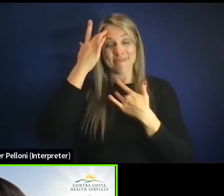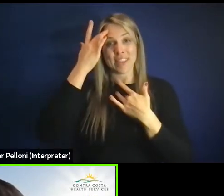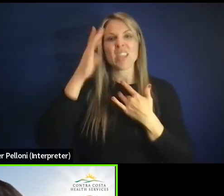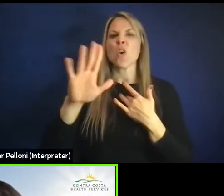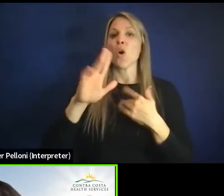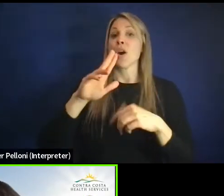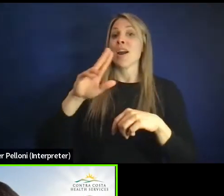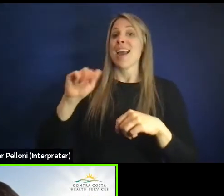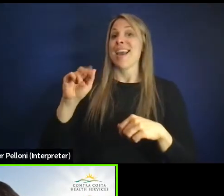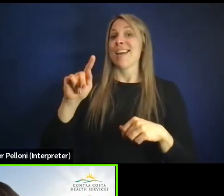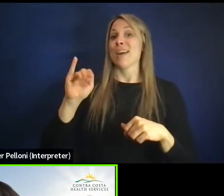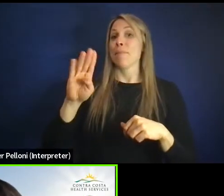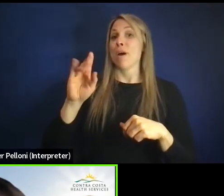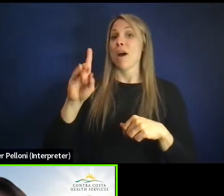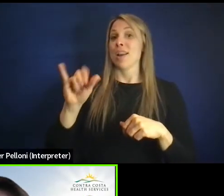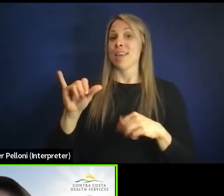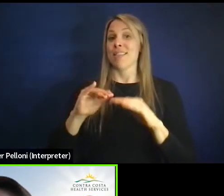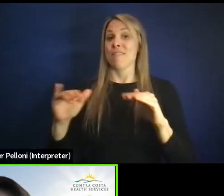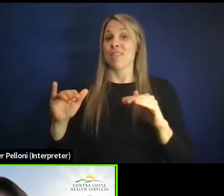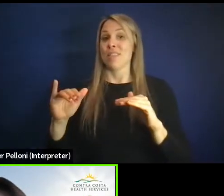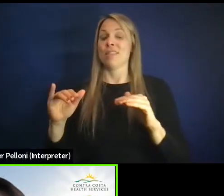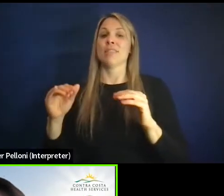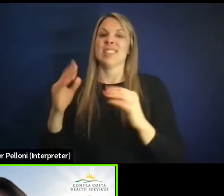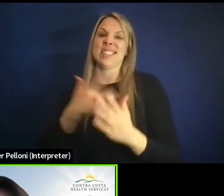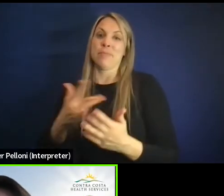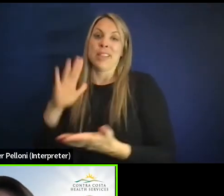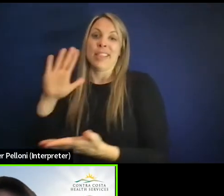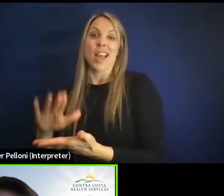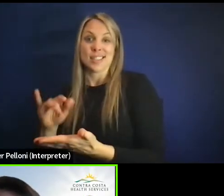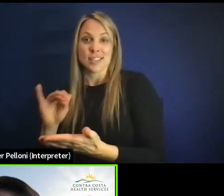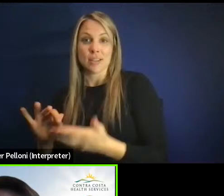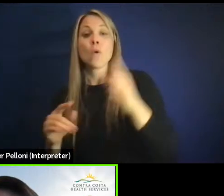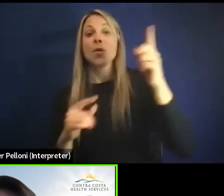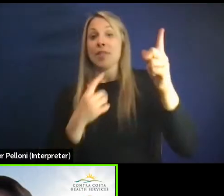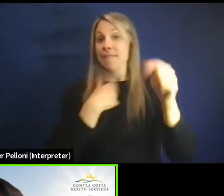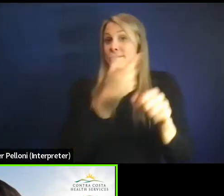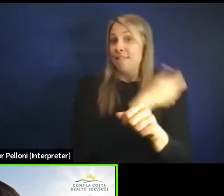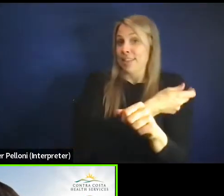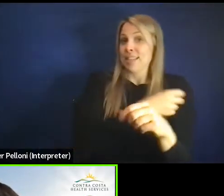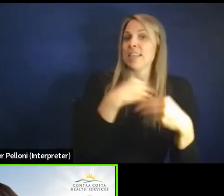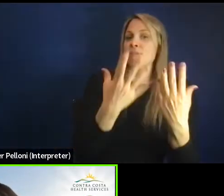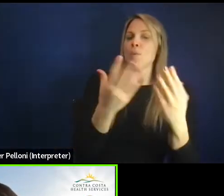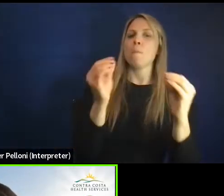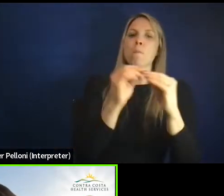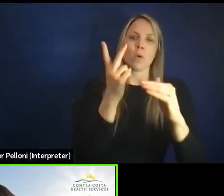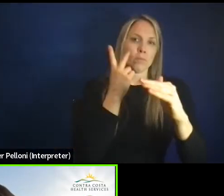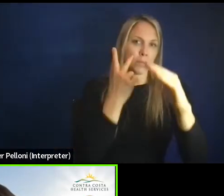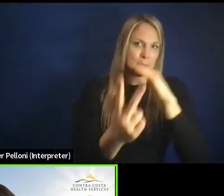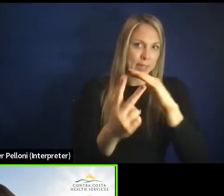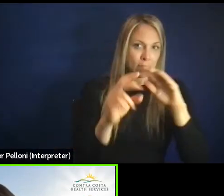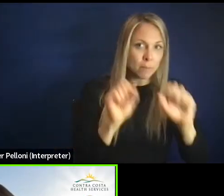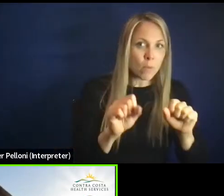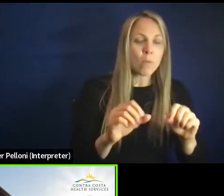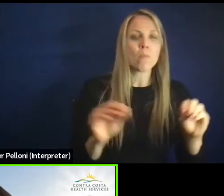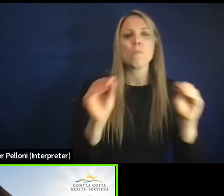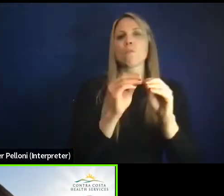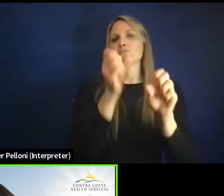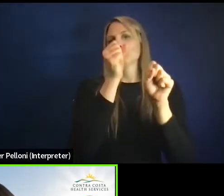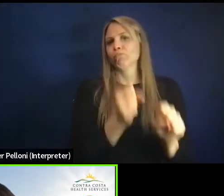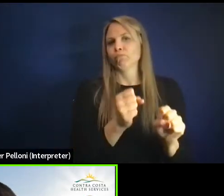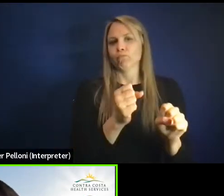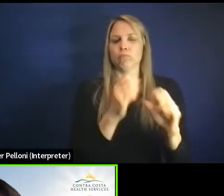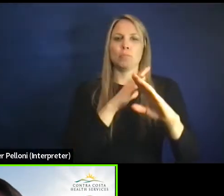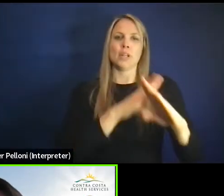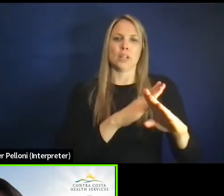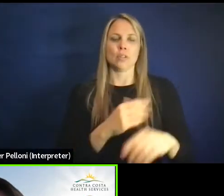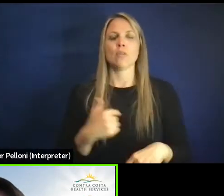be even lower. So the vaccine gives you a much more predictable and much stronger protection. We